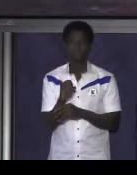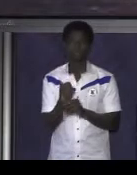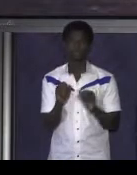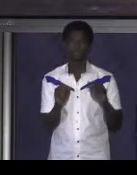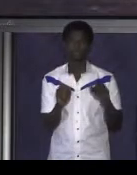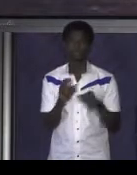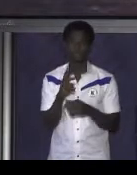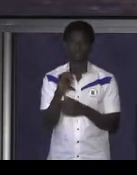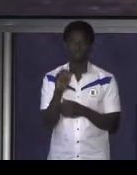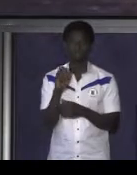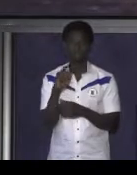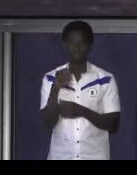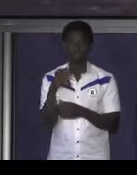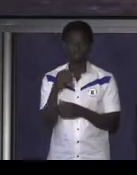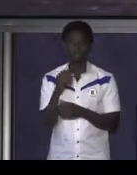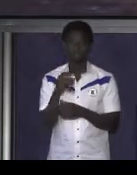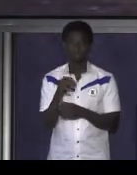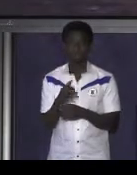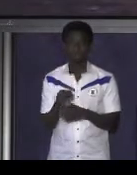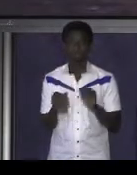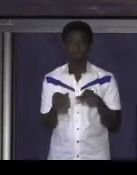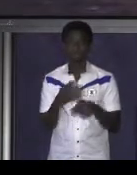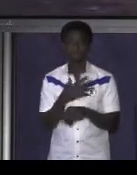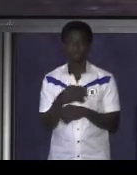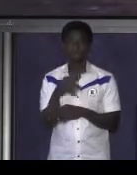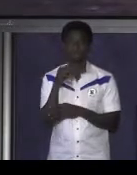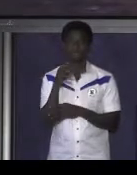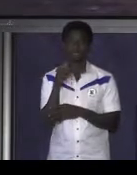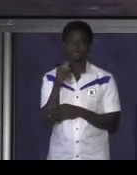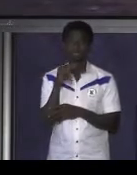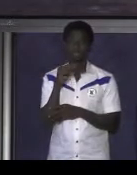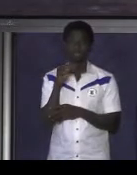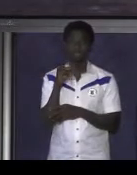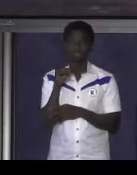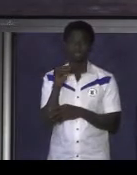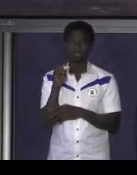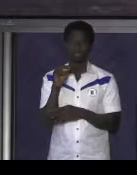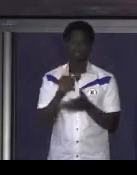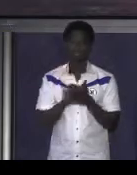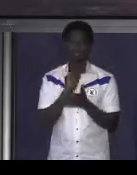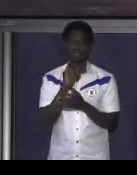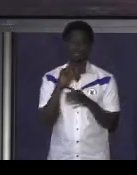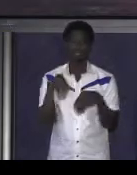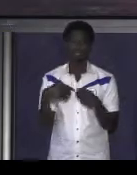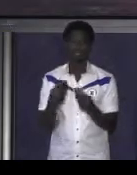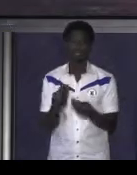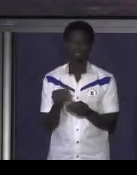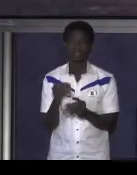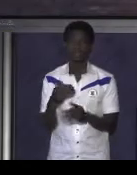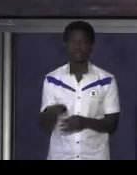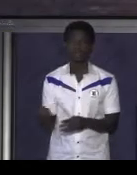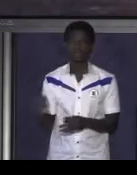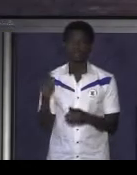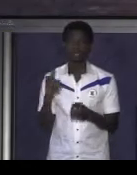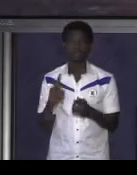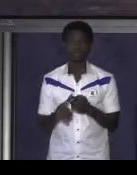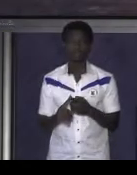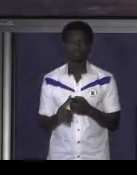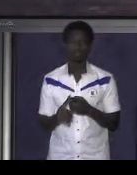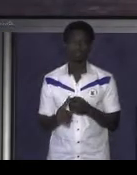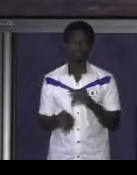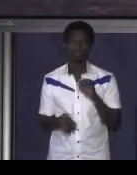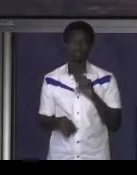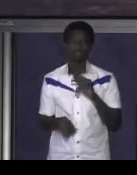is a figure of speech. And of course, personification. That is giving animate object to inanimate